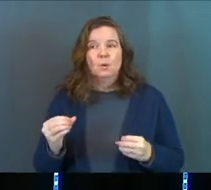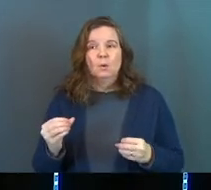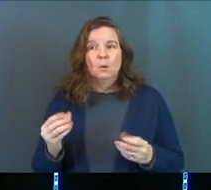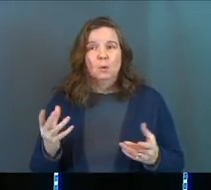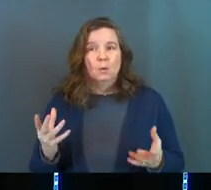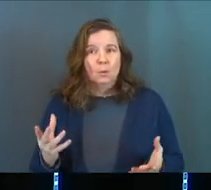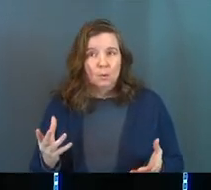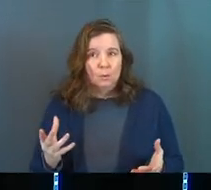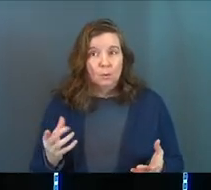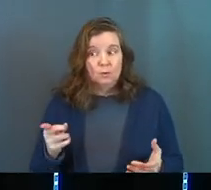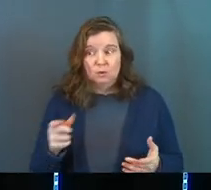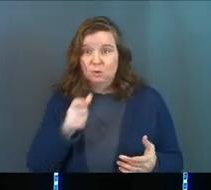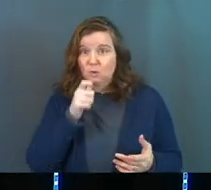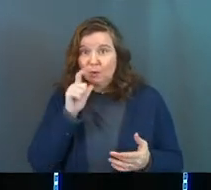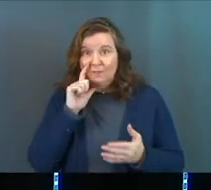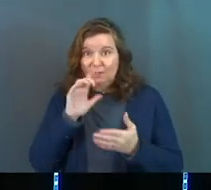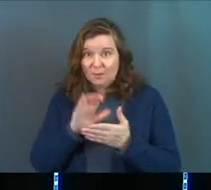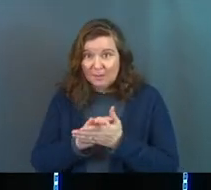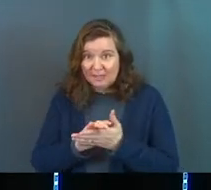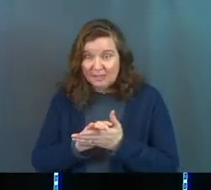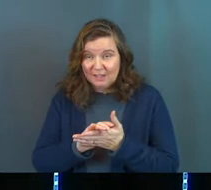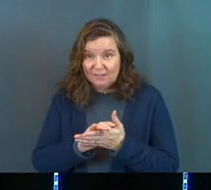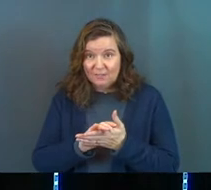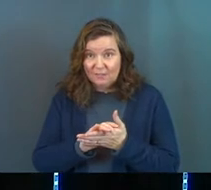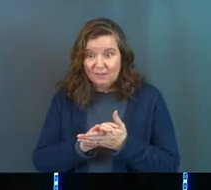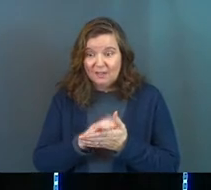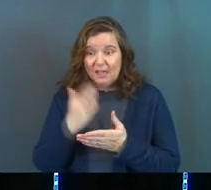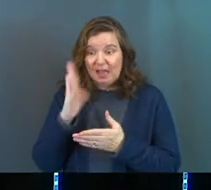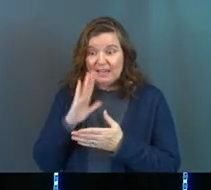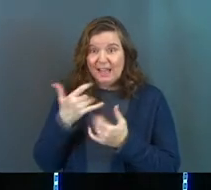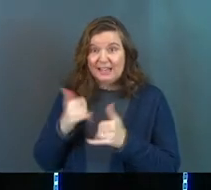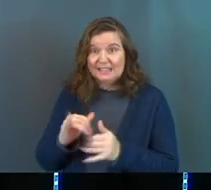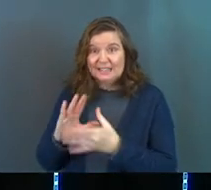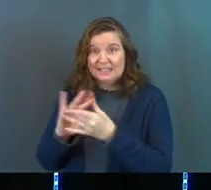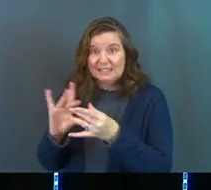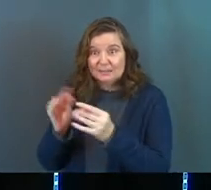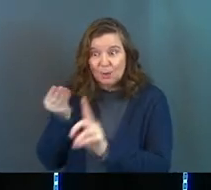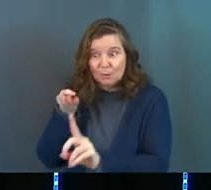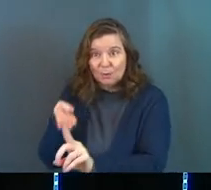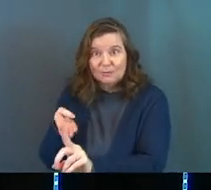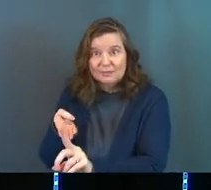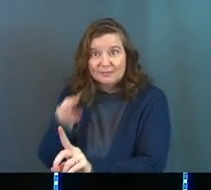So you don't even believe, and God spoke.